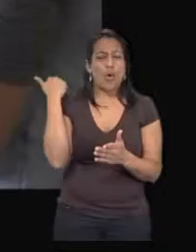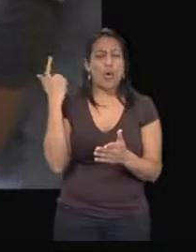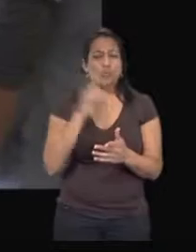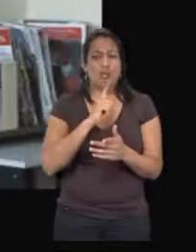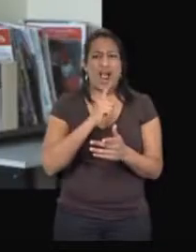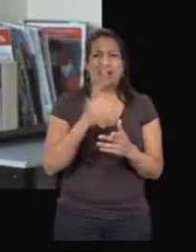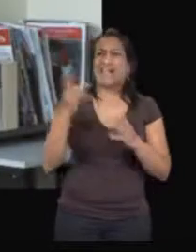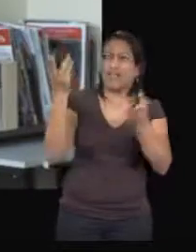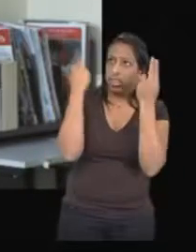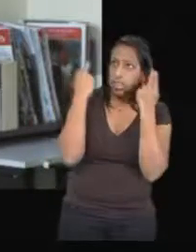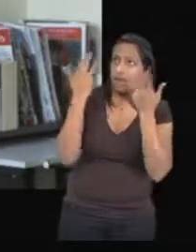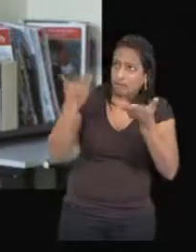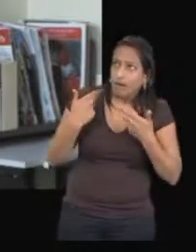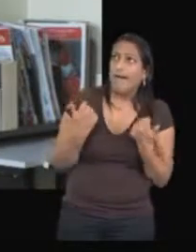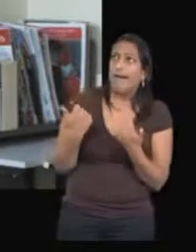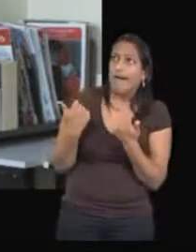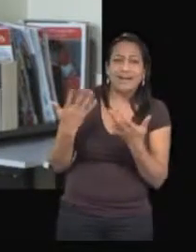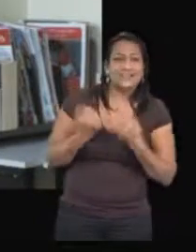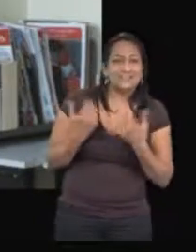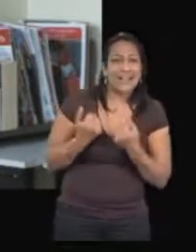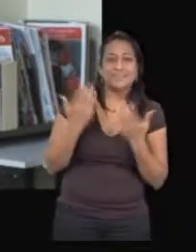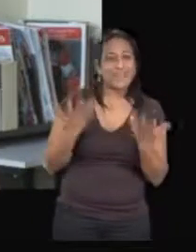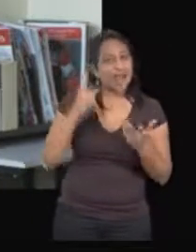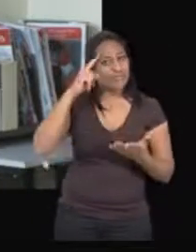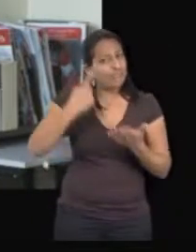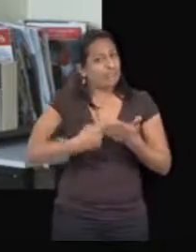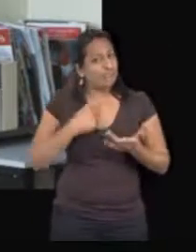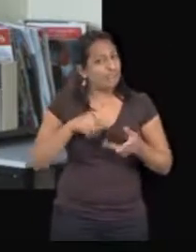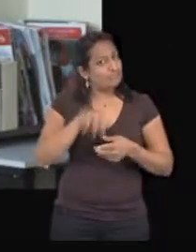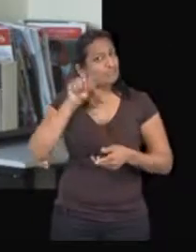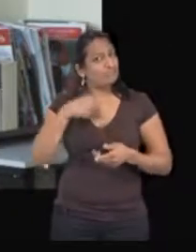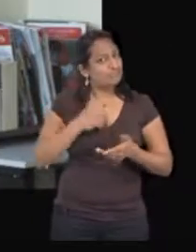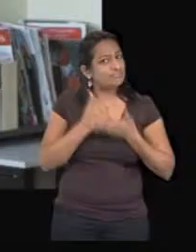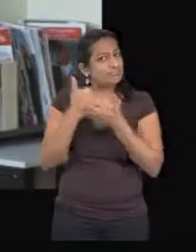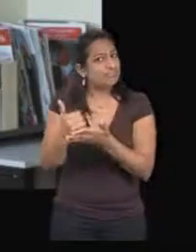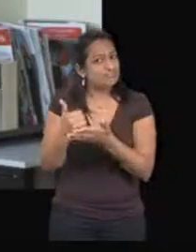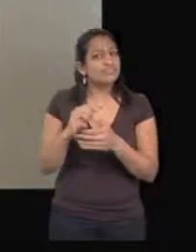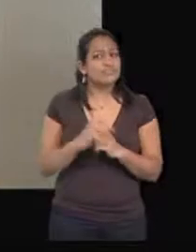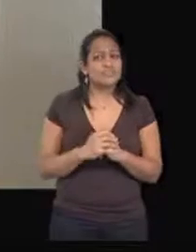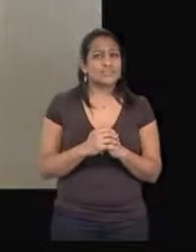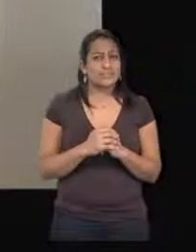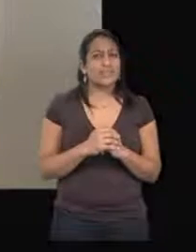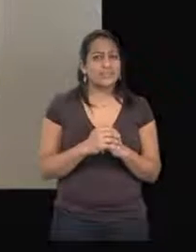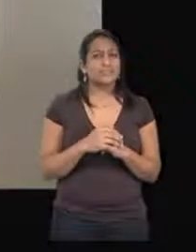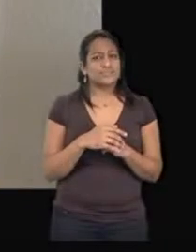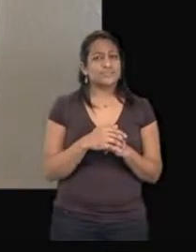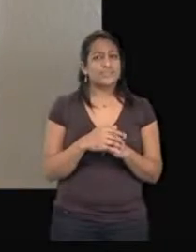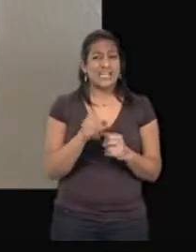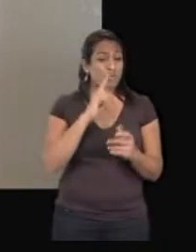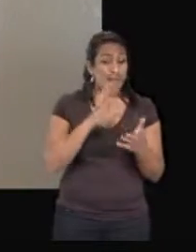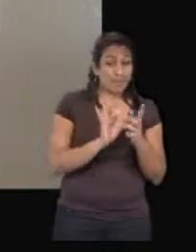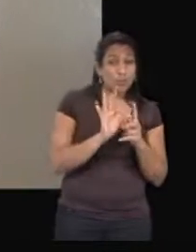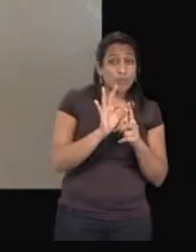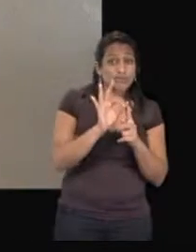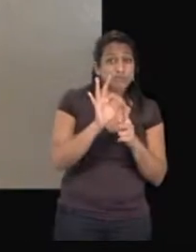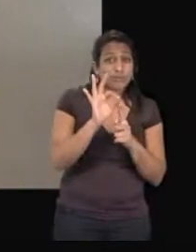difference, but they will feel the difference as they go along, and as they need to change provider, as they need to change their services, they are the business partners